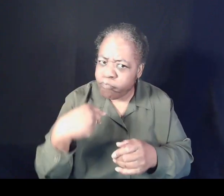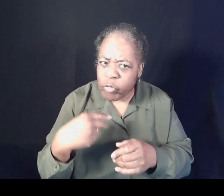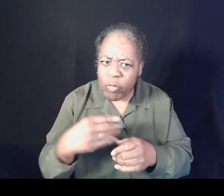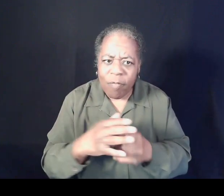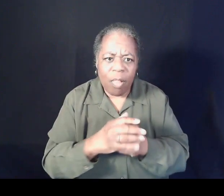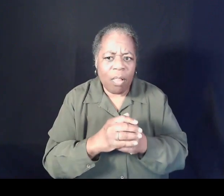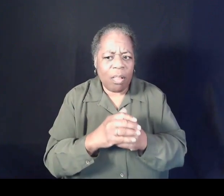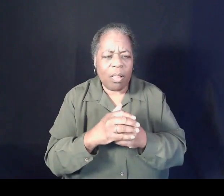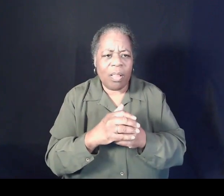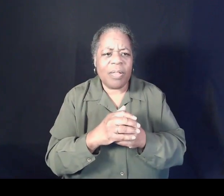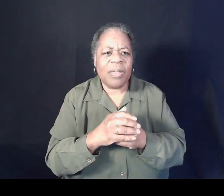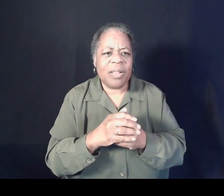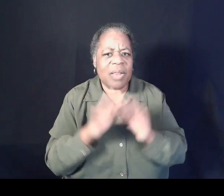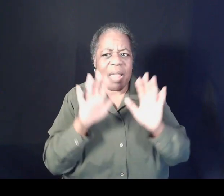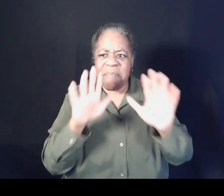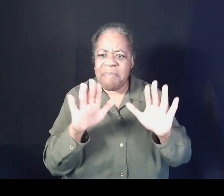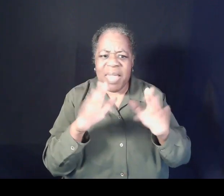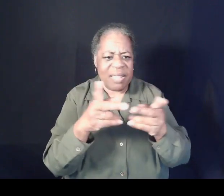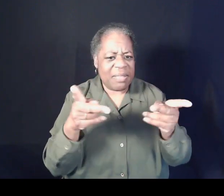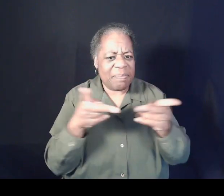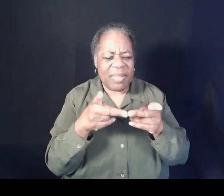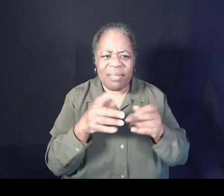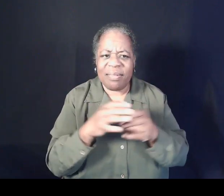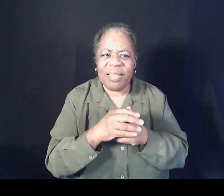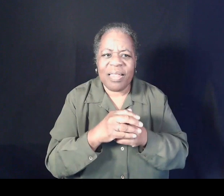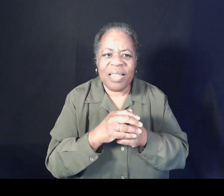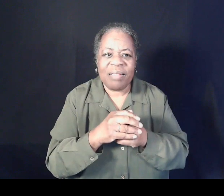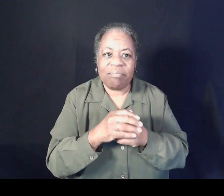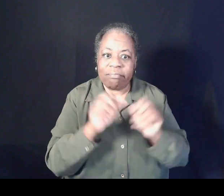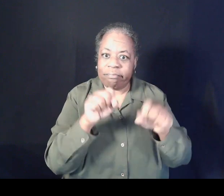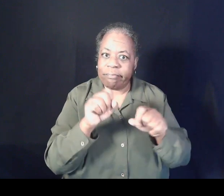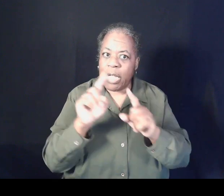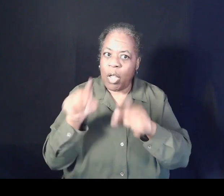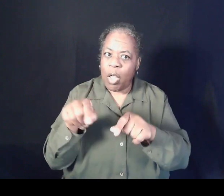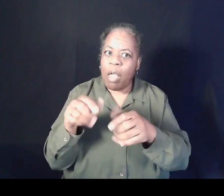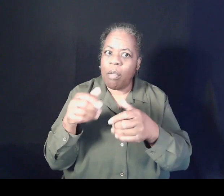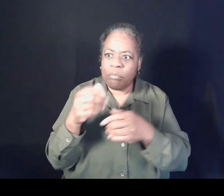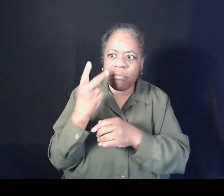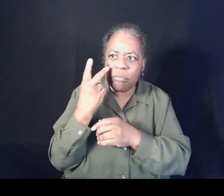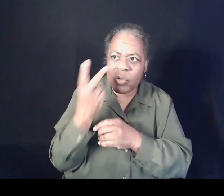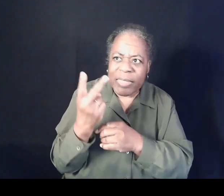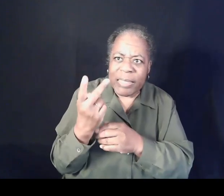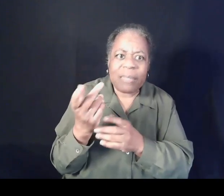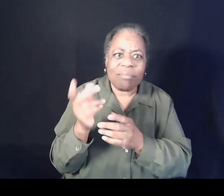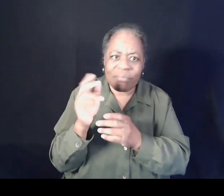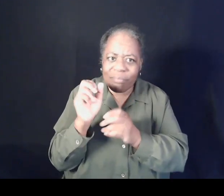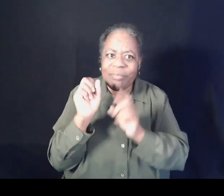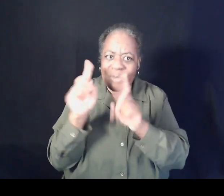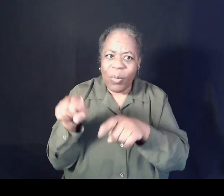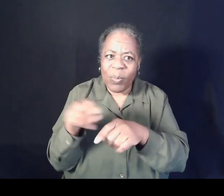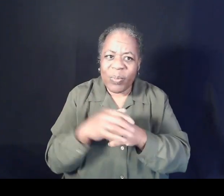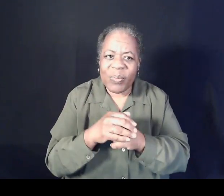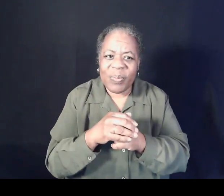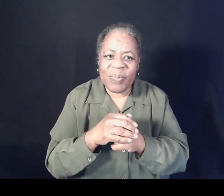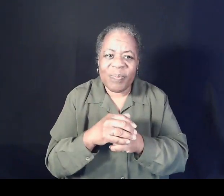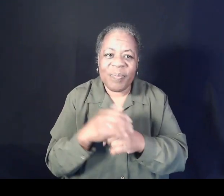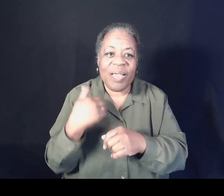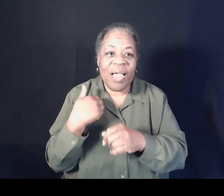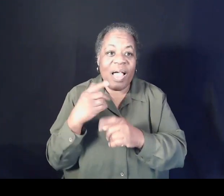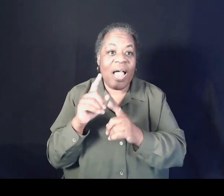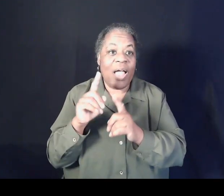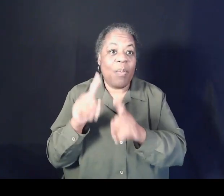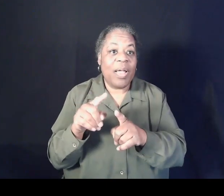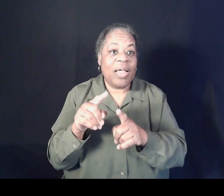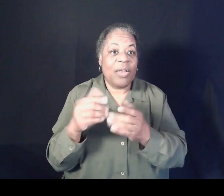concerts. It's an amazing space. If you ever get a chance to go, you should go just to be in it. Recently, I got to visit the new Los